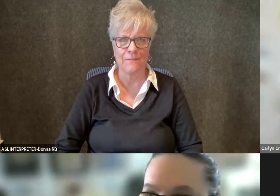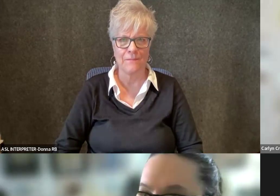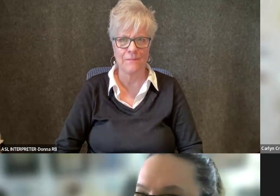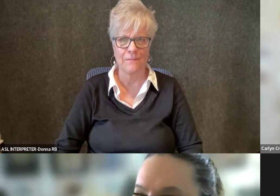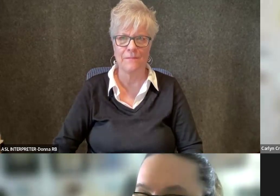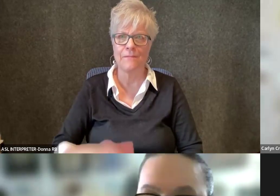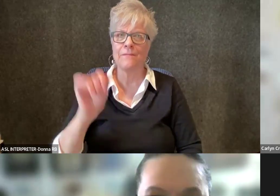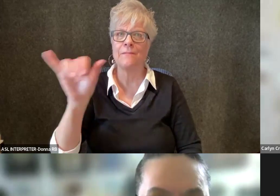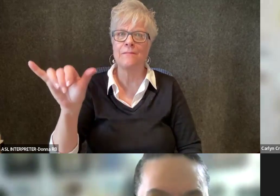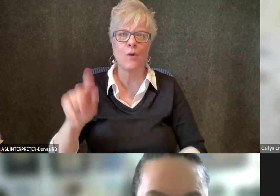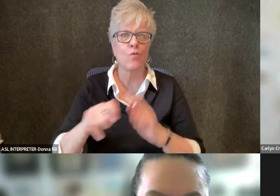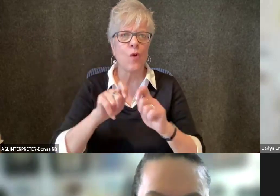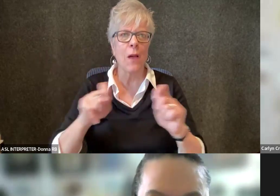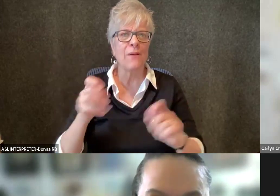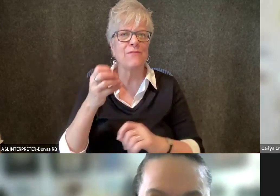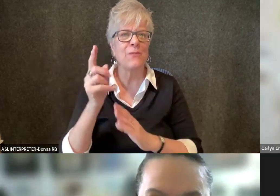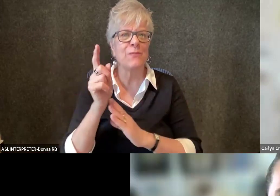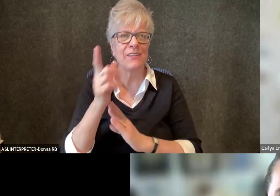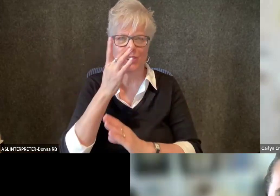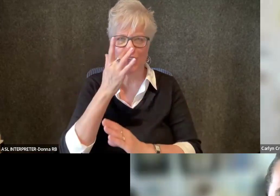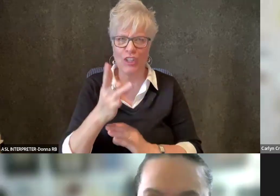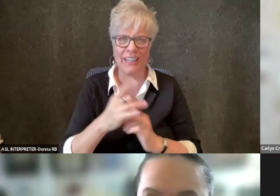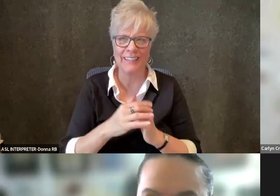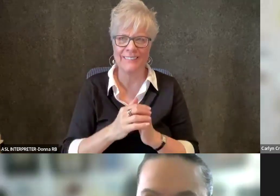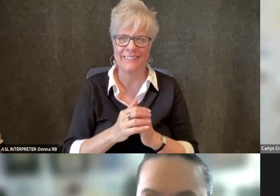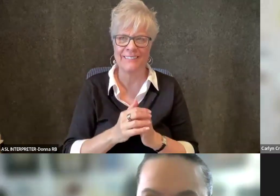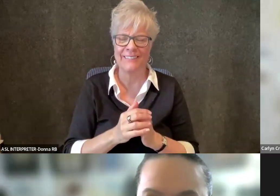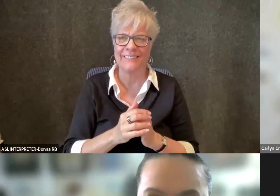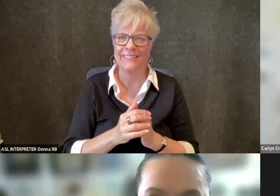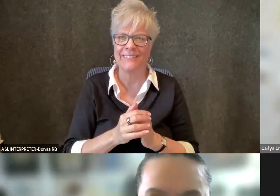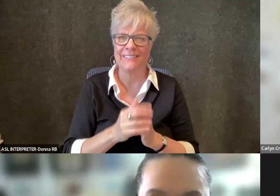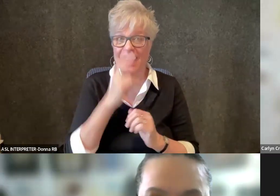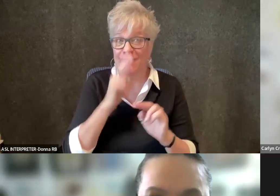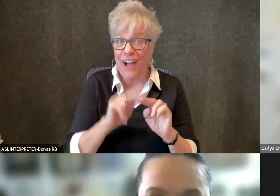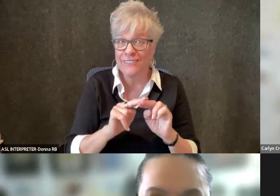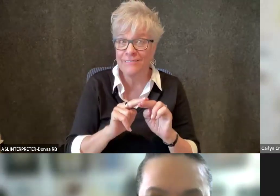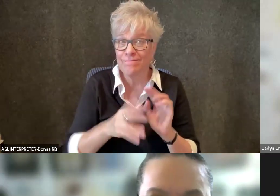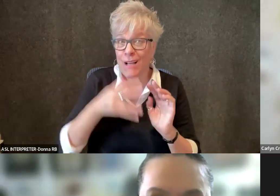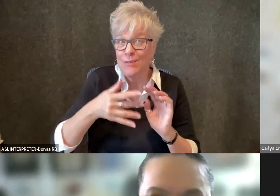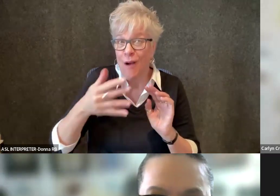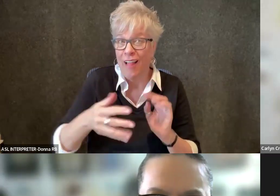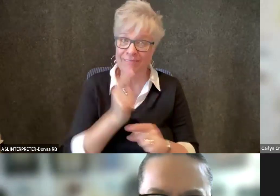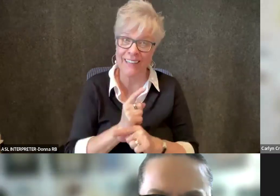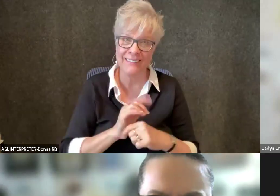All right, well, I guess we're gonna wrap up a few minutes early, which is fun once in a while,